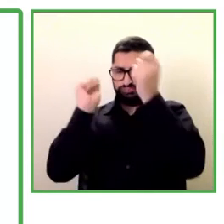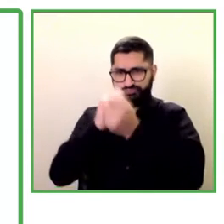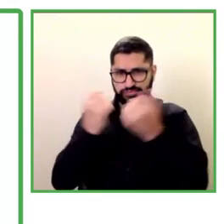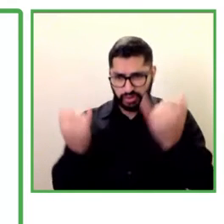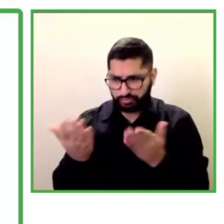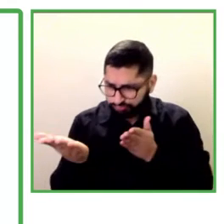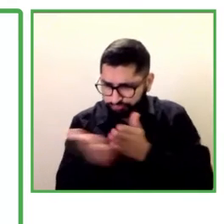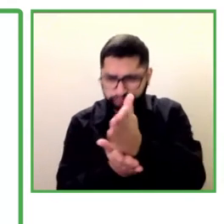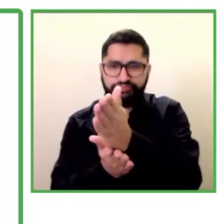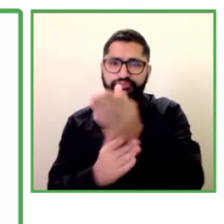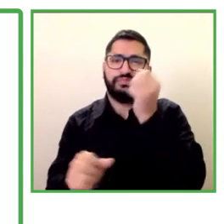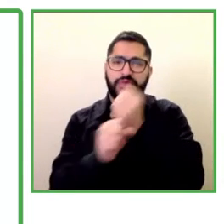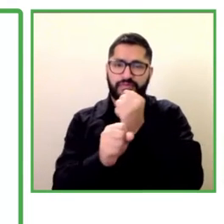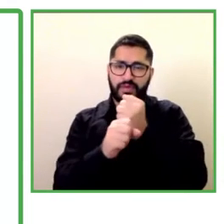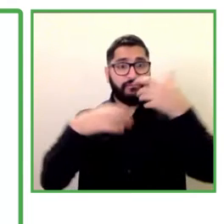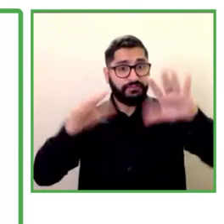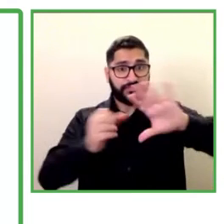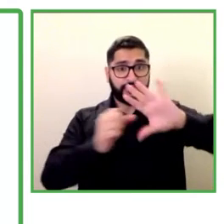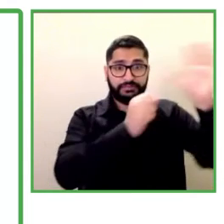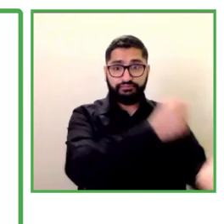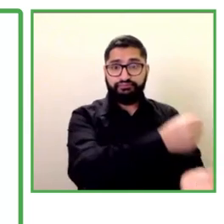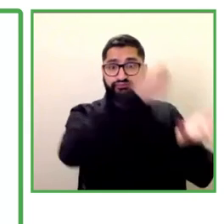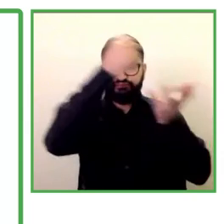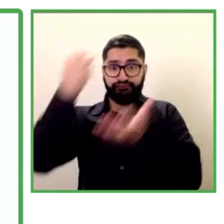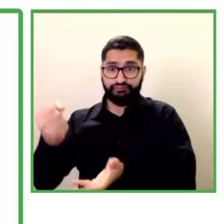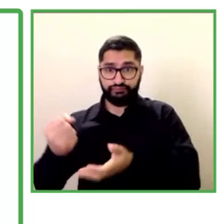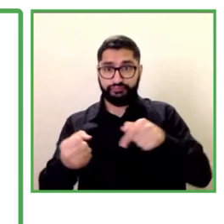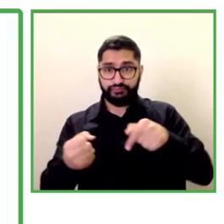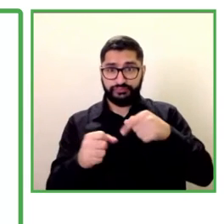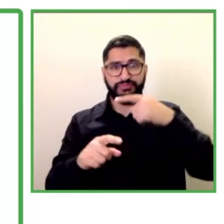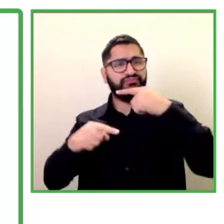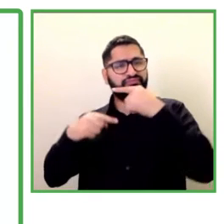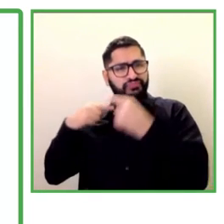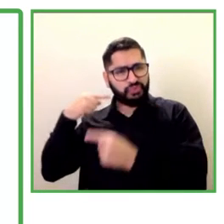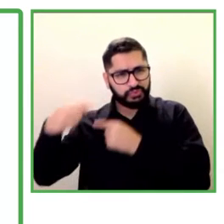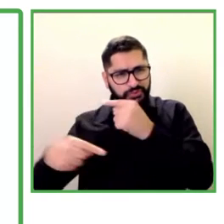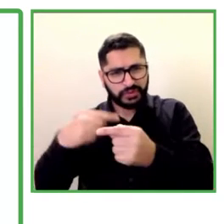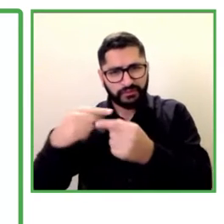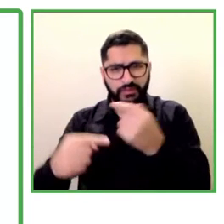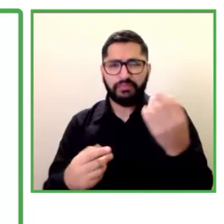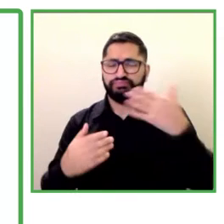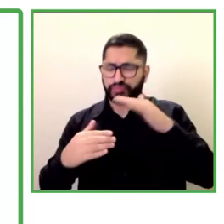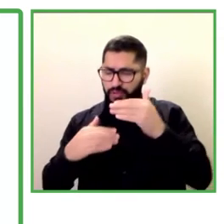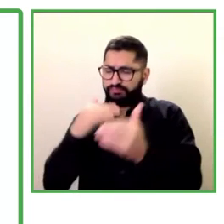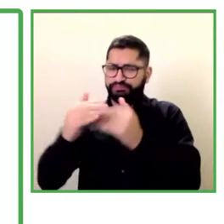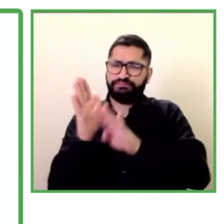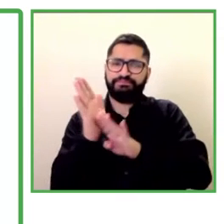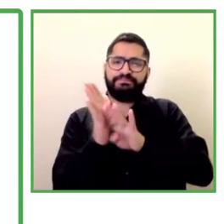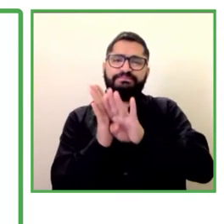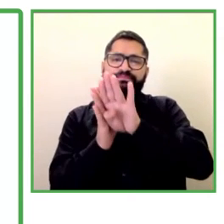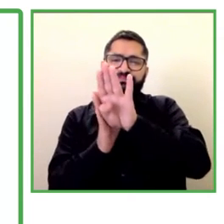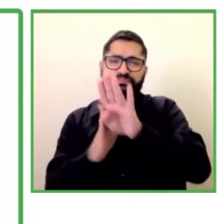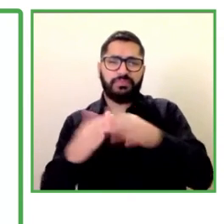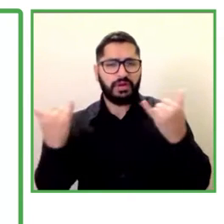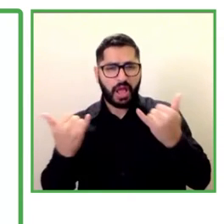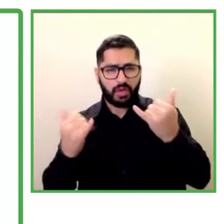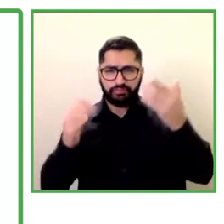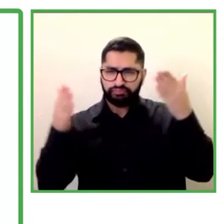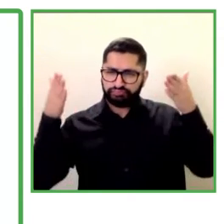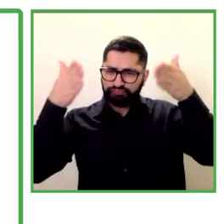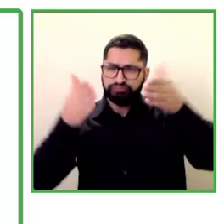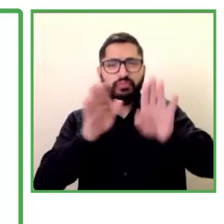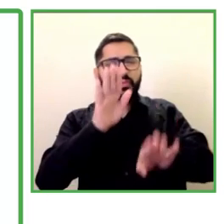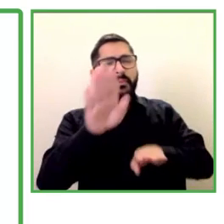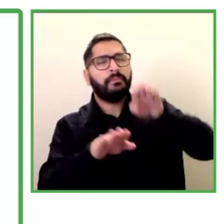consider this. We already have sustainability, and the support and growth continues to progress. But when you think about the next